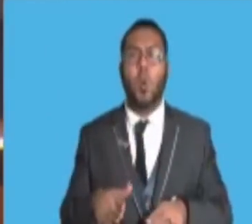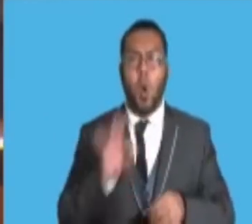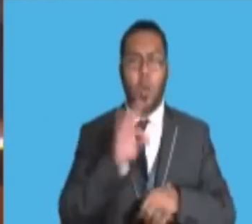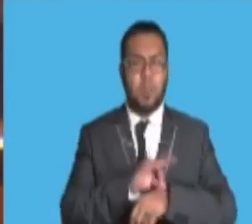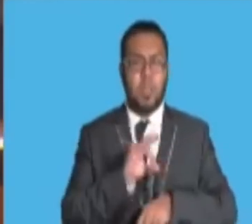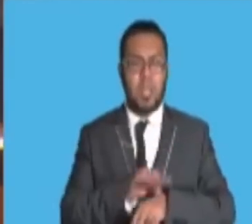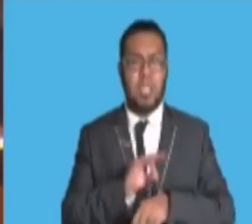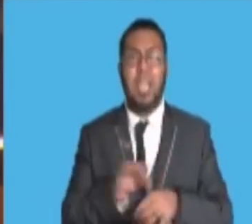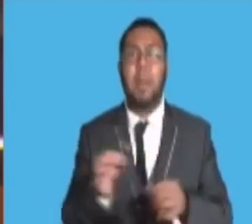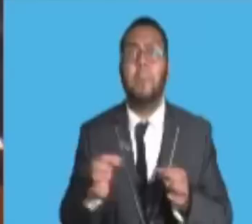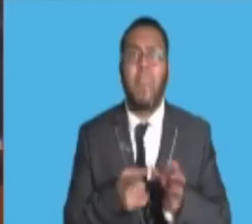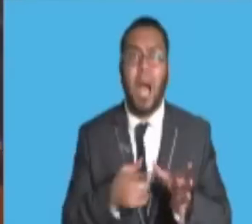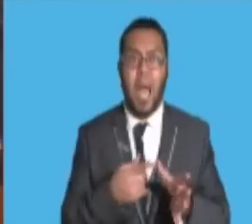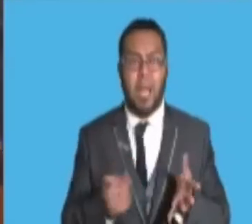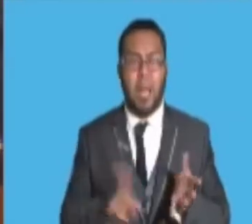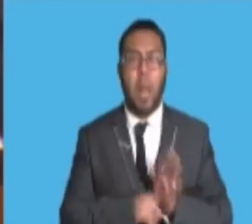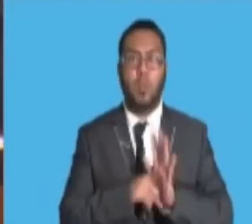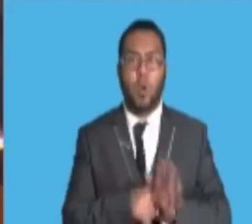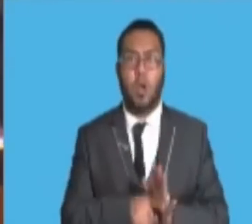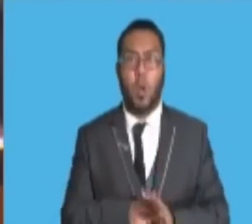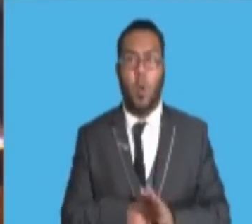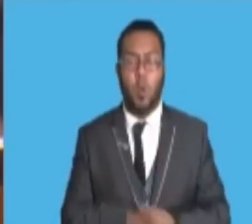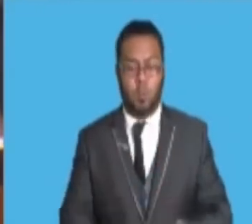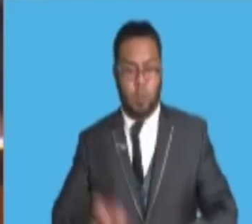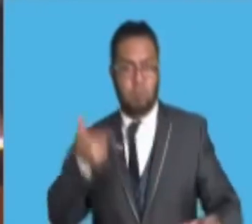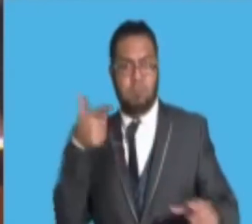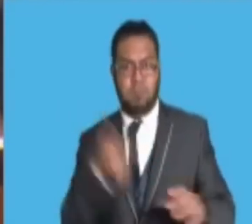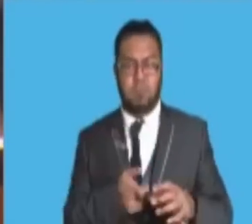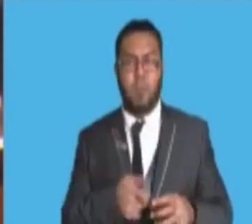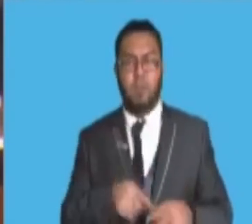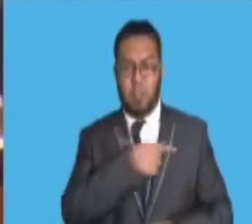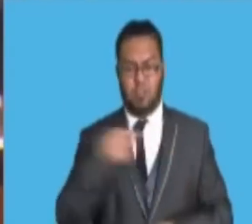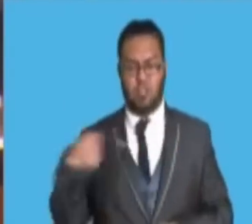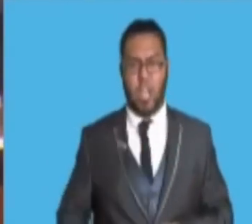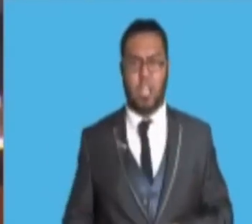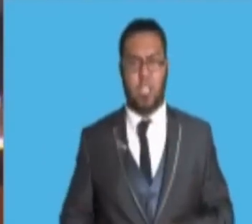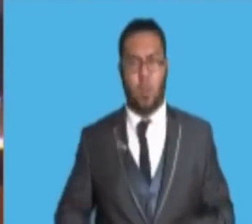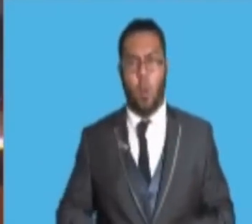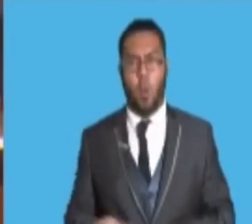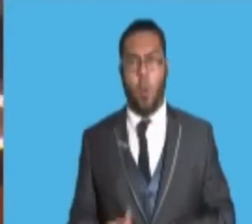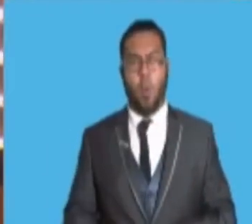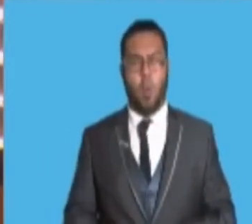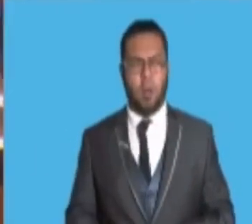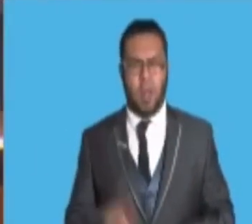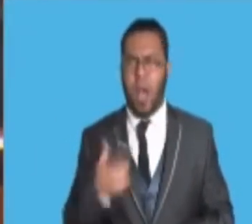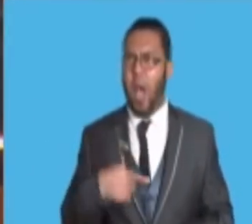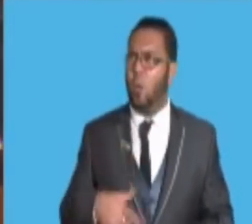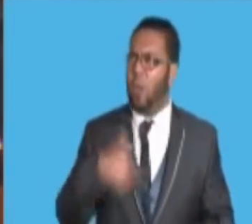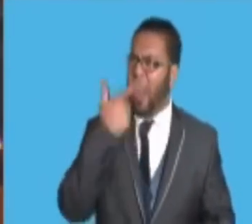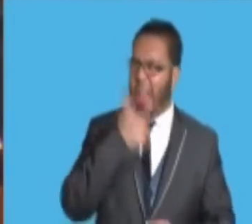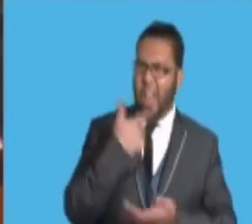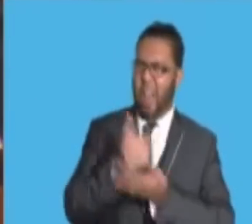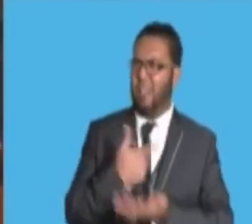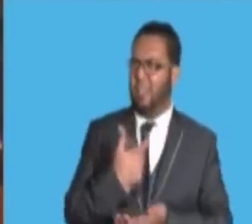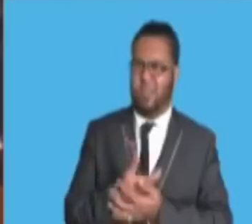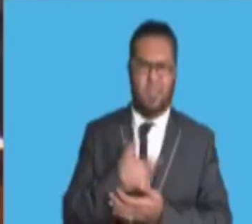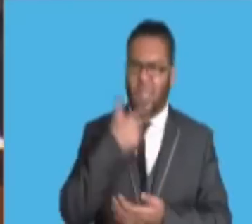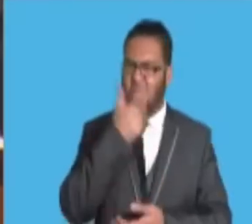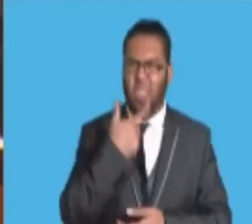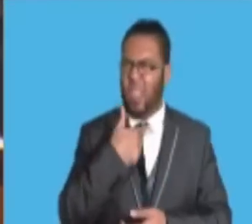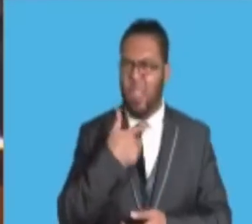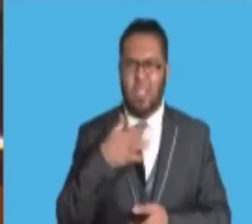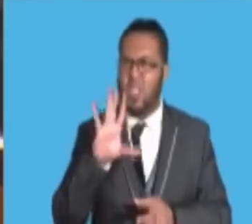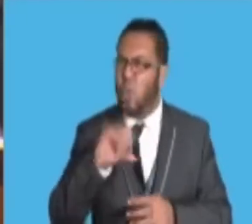hospitals in Mbai-Lotoka would result in a deadly injection from the Chinese. I would laugh at something so